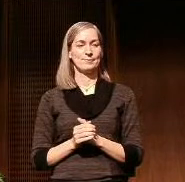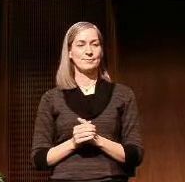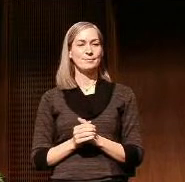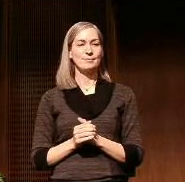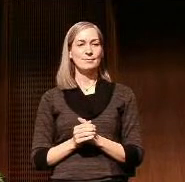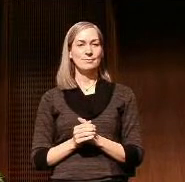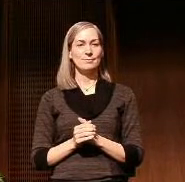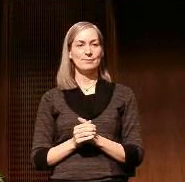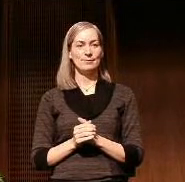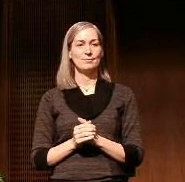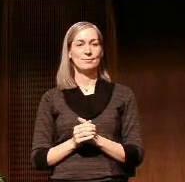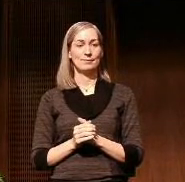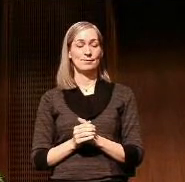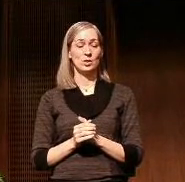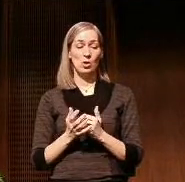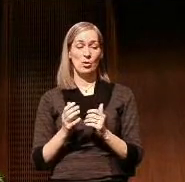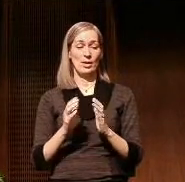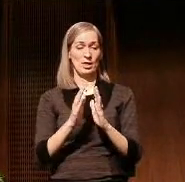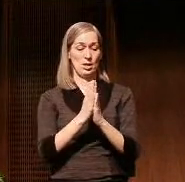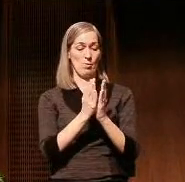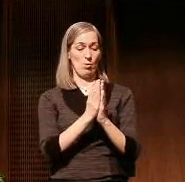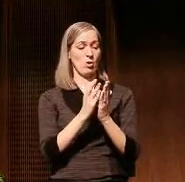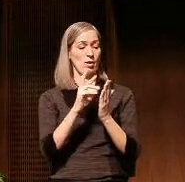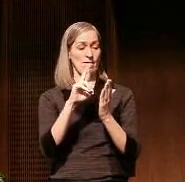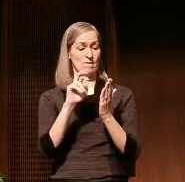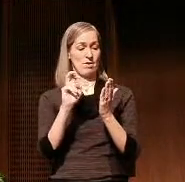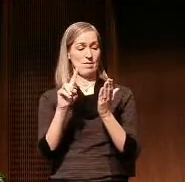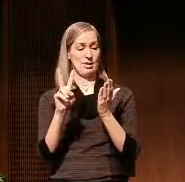And that's why in the book of Revelation,